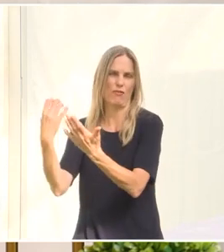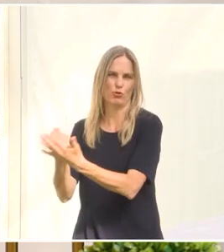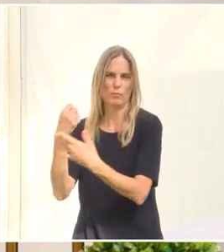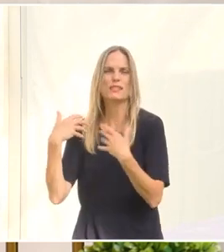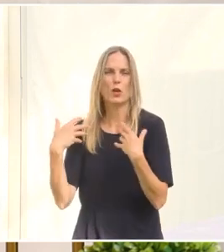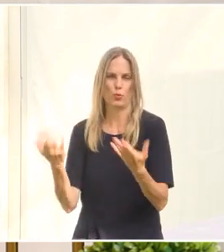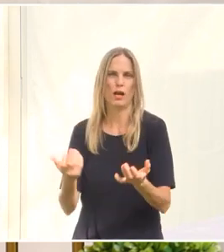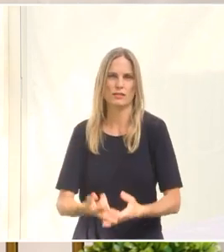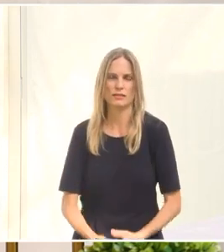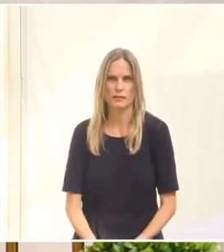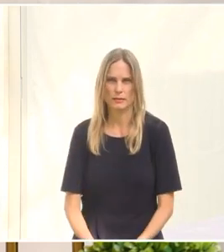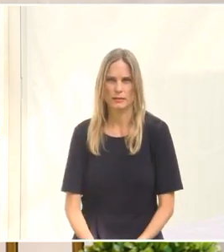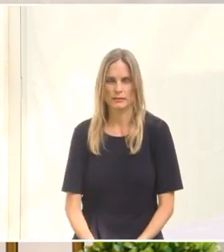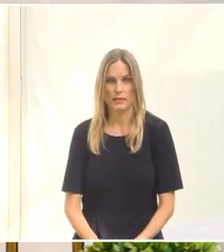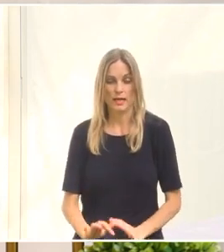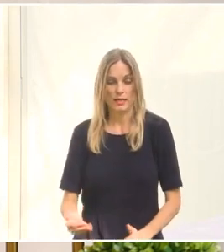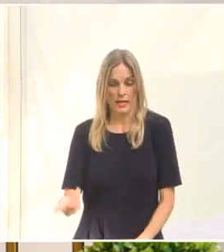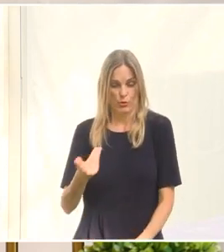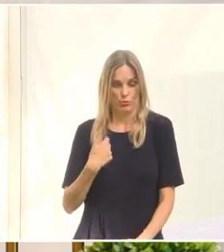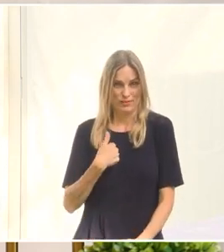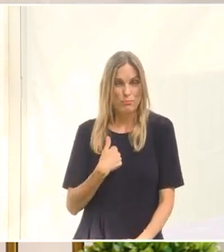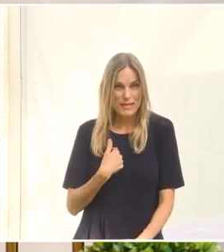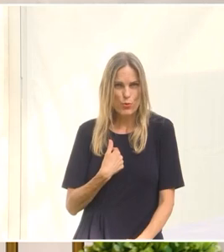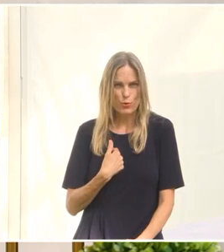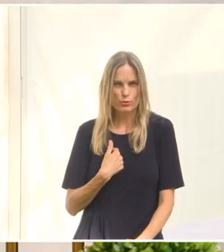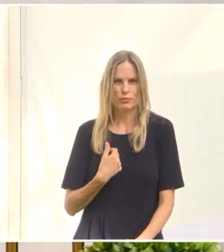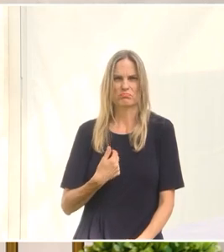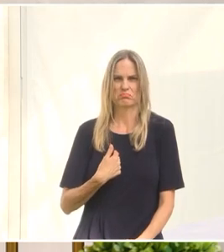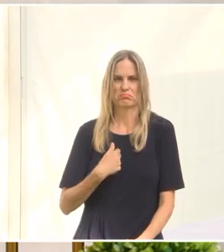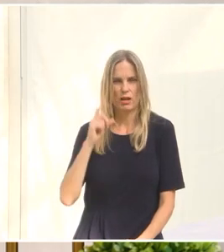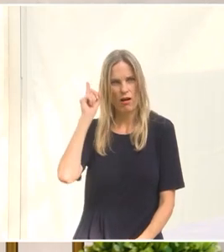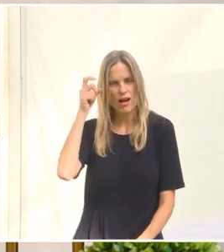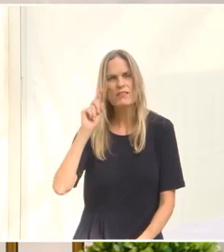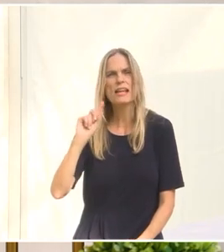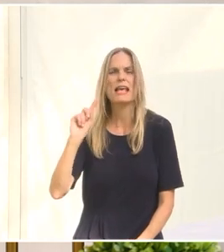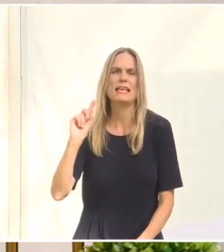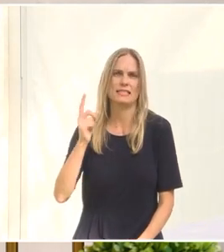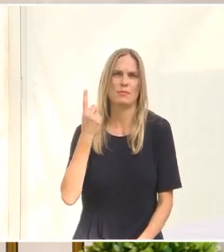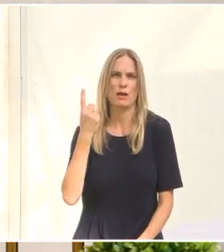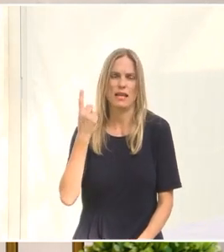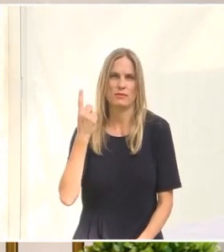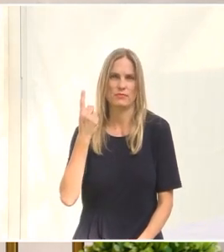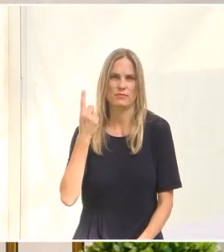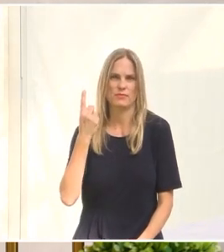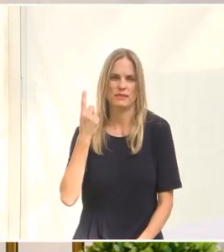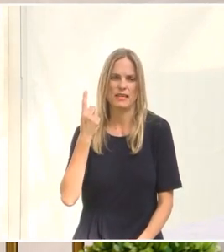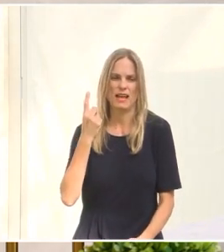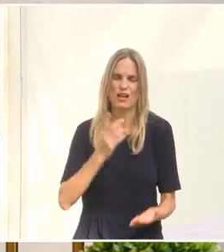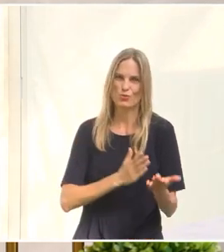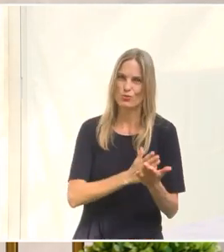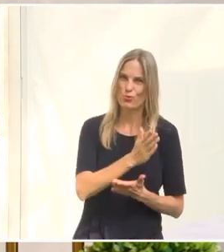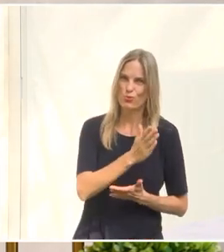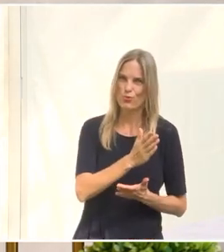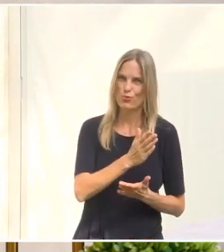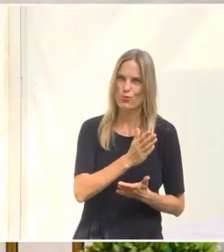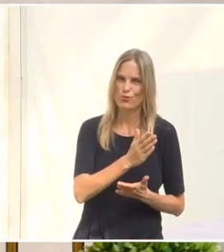have. If you ask me, I think that the first this way is not the